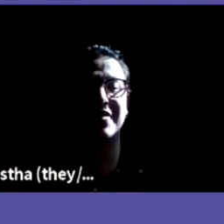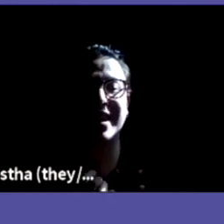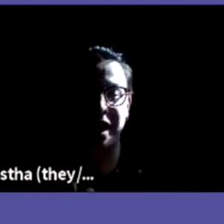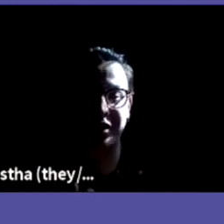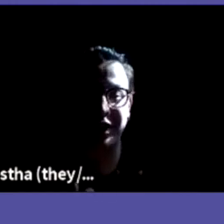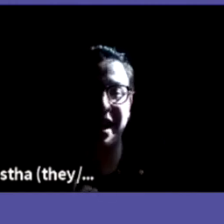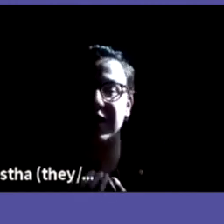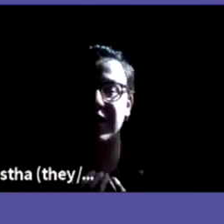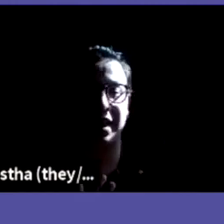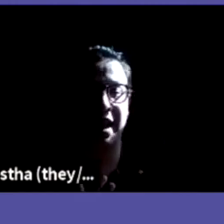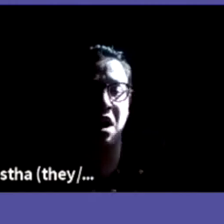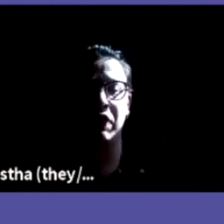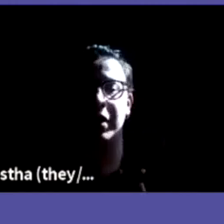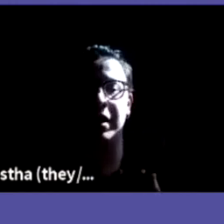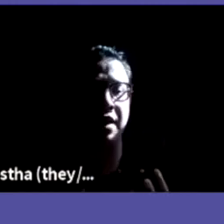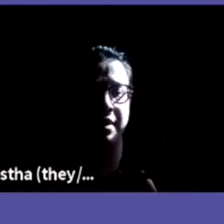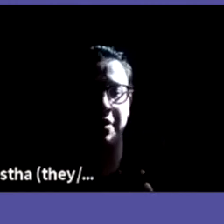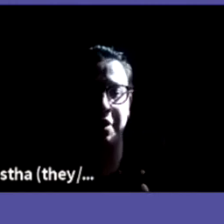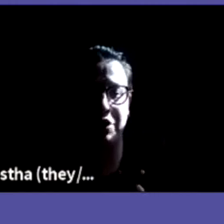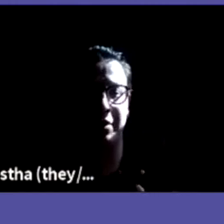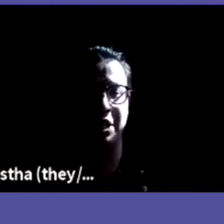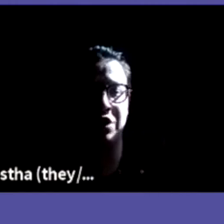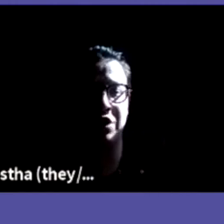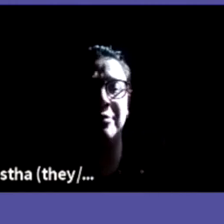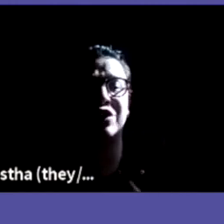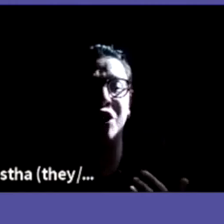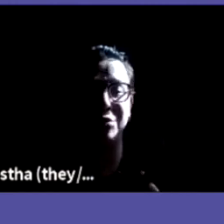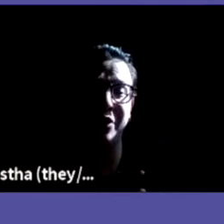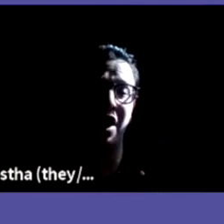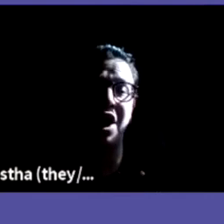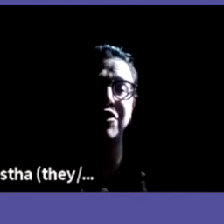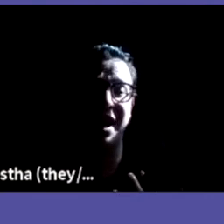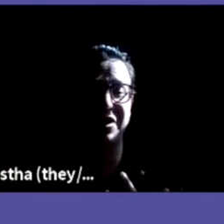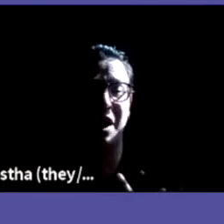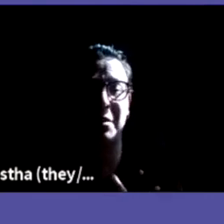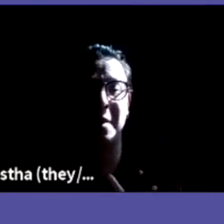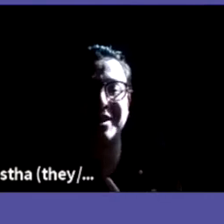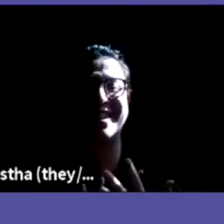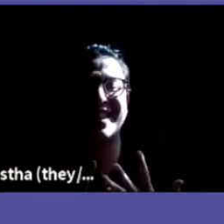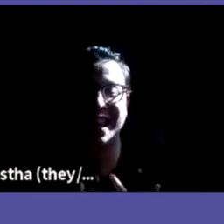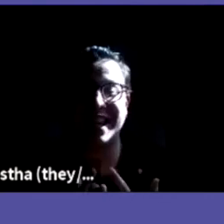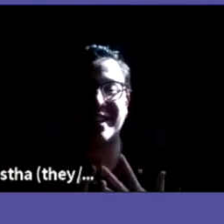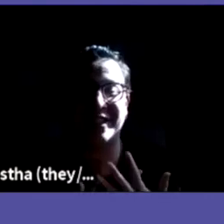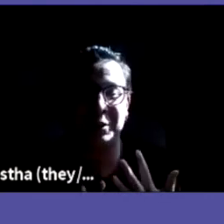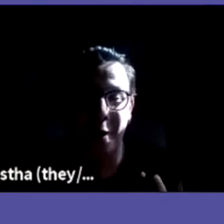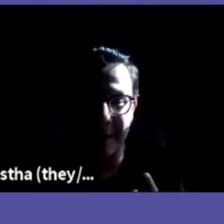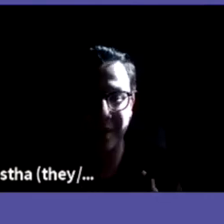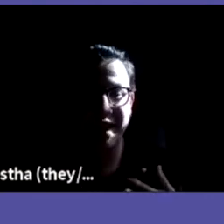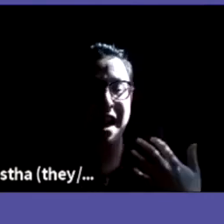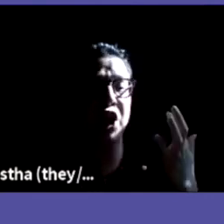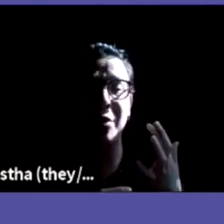be a site of gathering and of healing for more than a dozen other tribal nations and remains home to over 100,000 tribal members in the state of